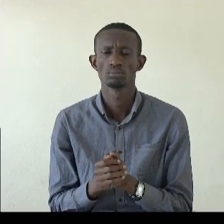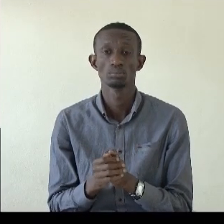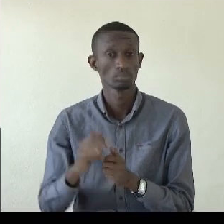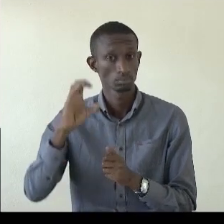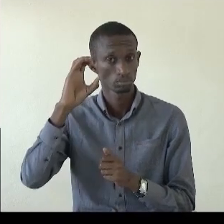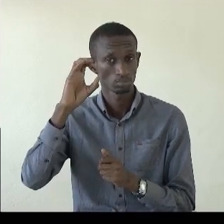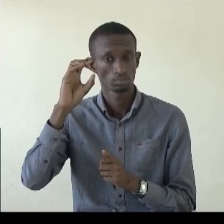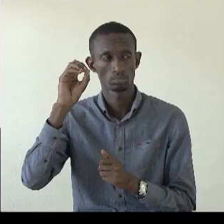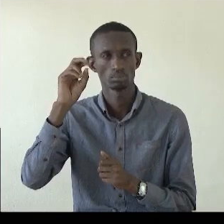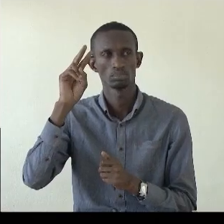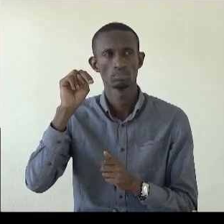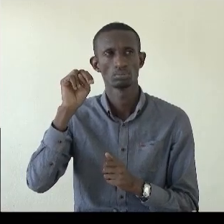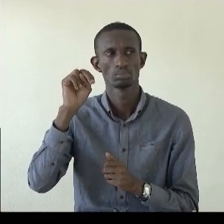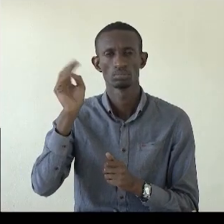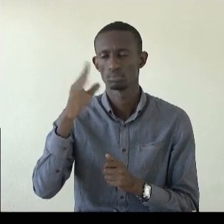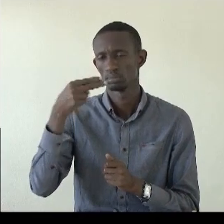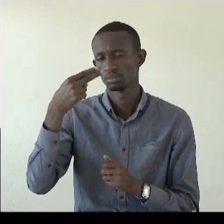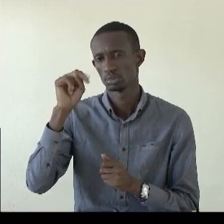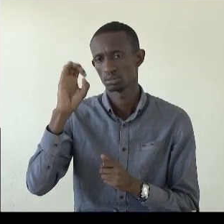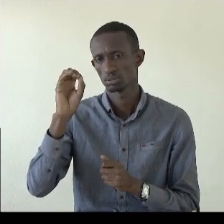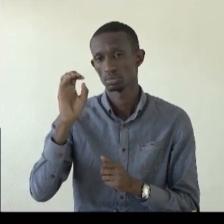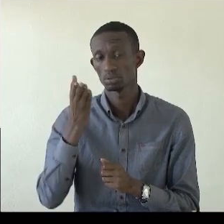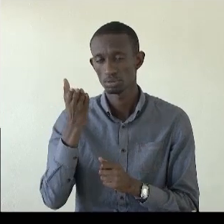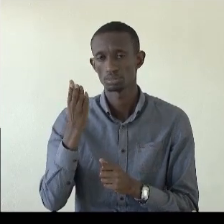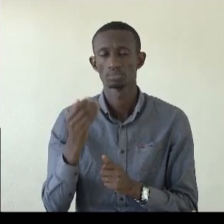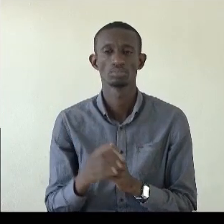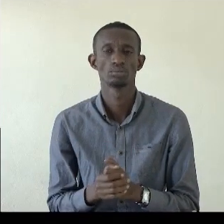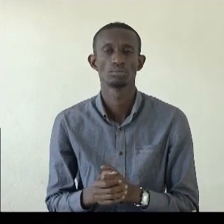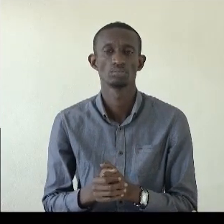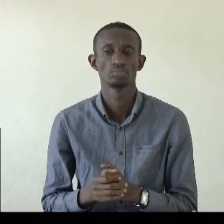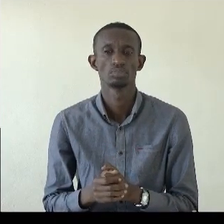nitric acid, because that is a nitration. And